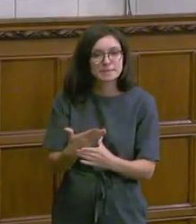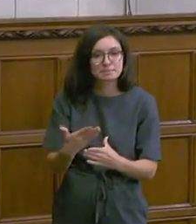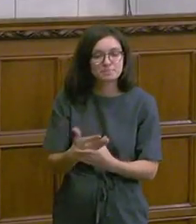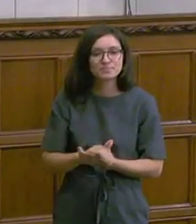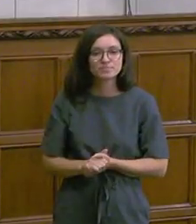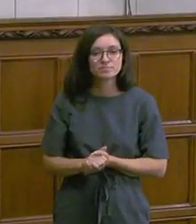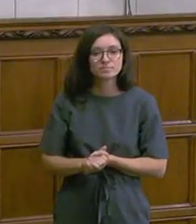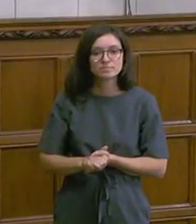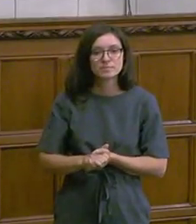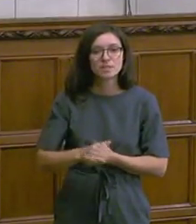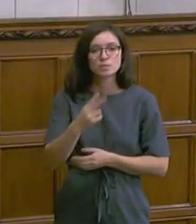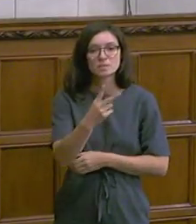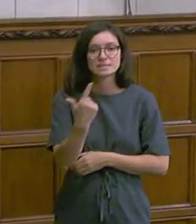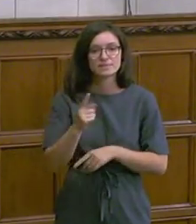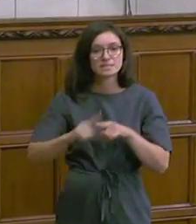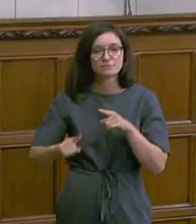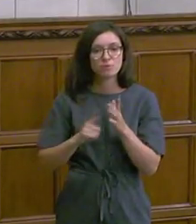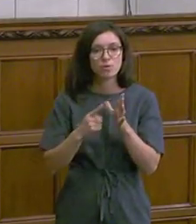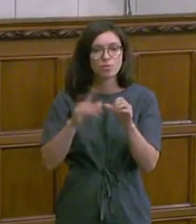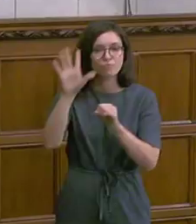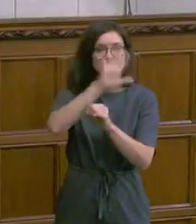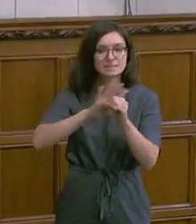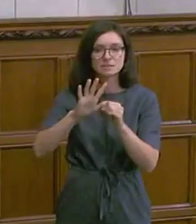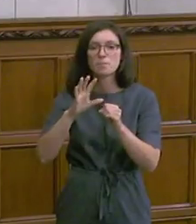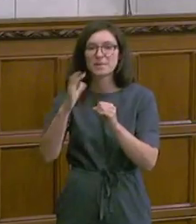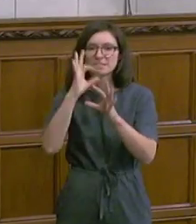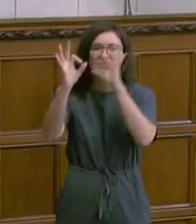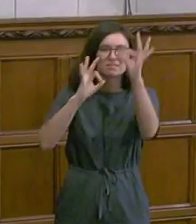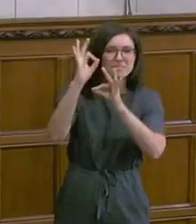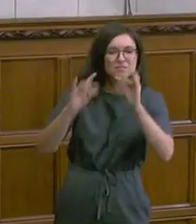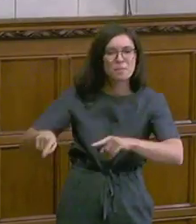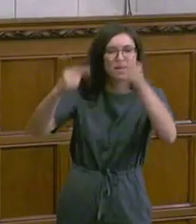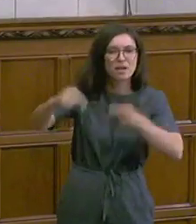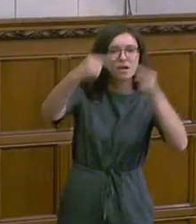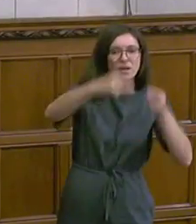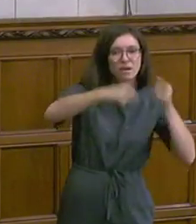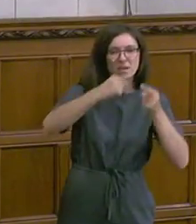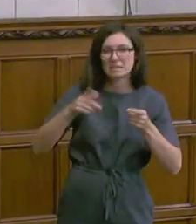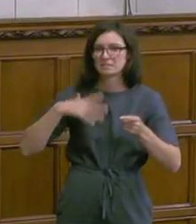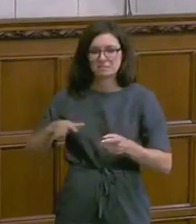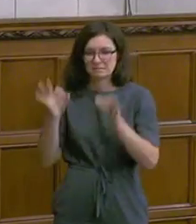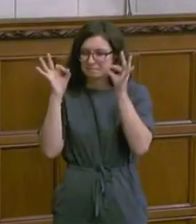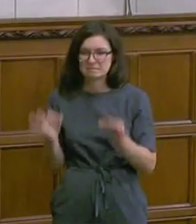the 27 authorities who have appealed, asking that it be relaxed to meet their local need.